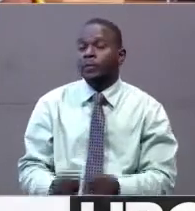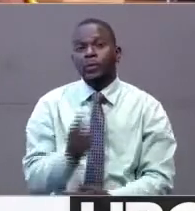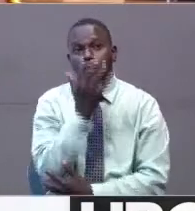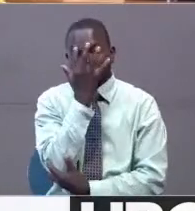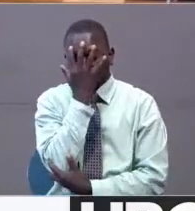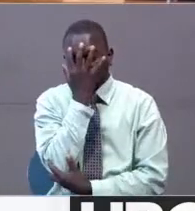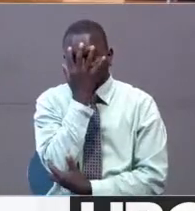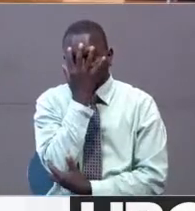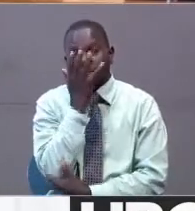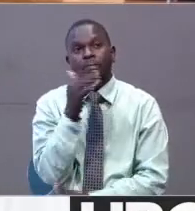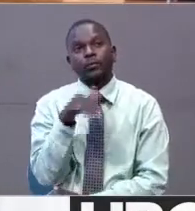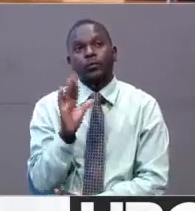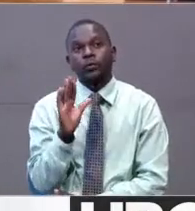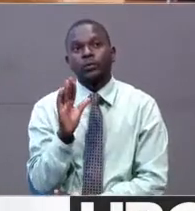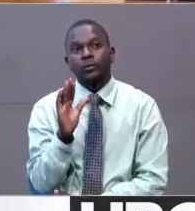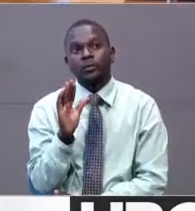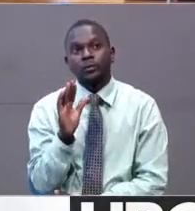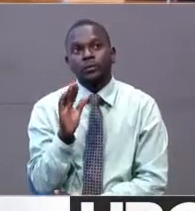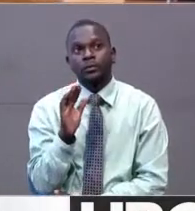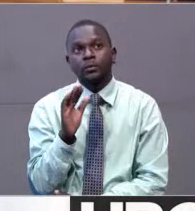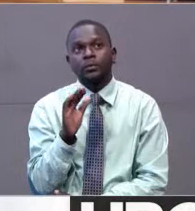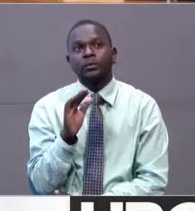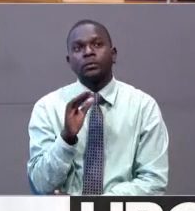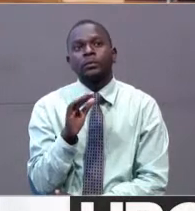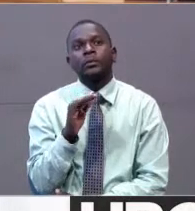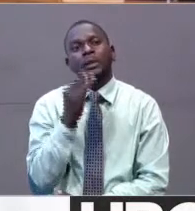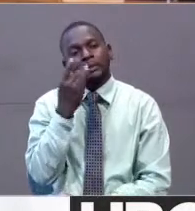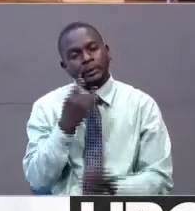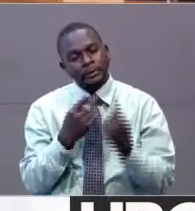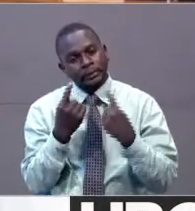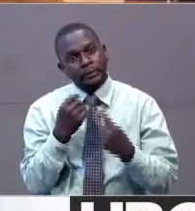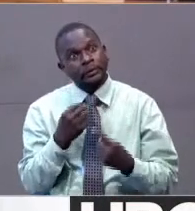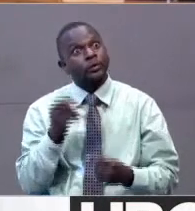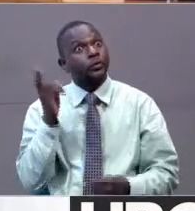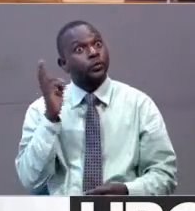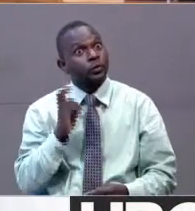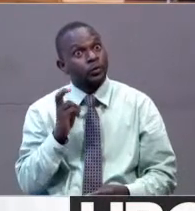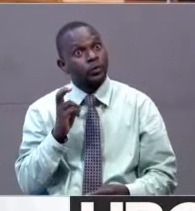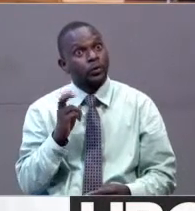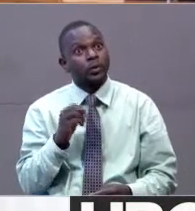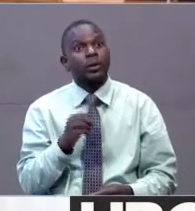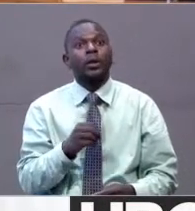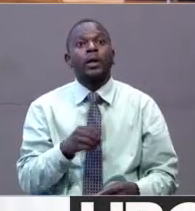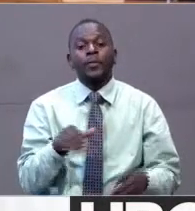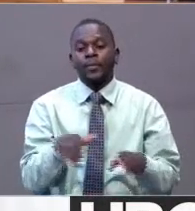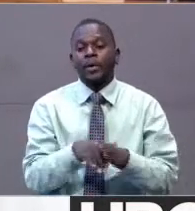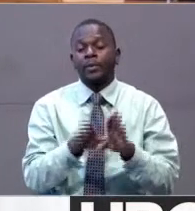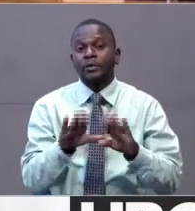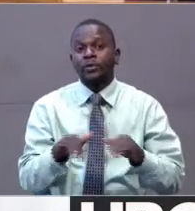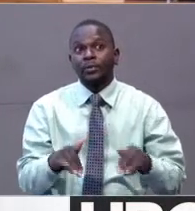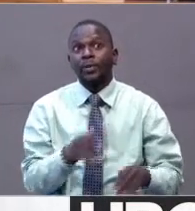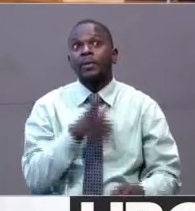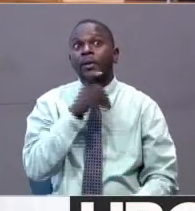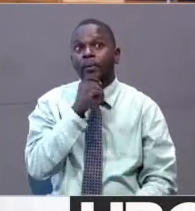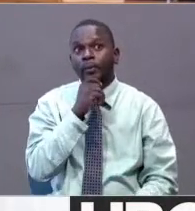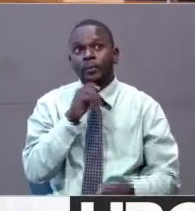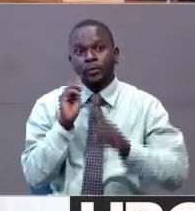ashamed and very alarming to hear that there are some male legislators